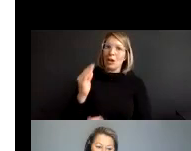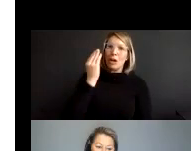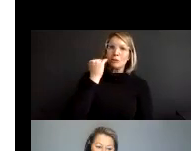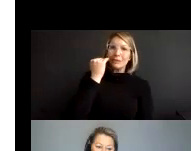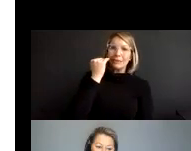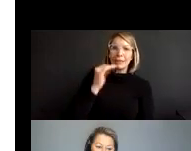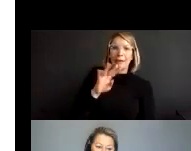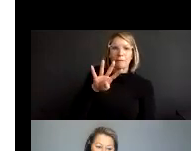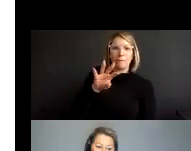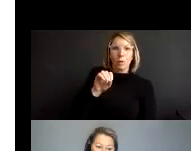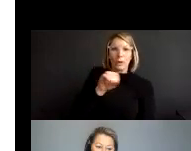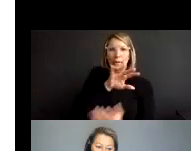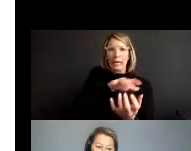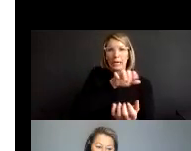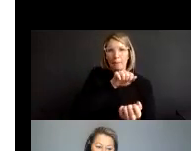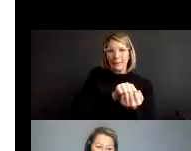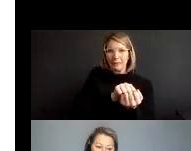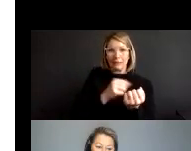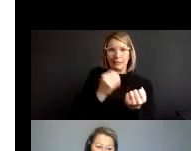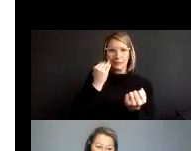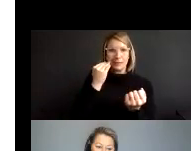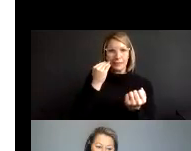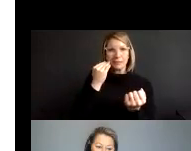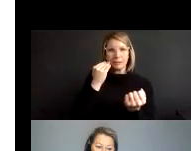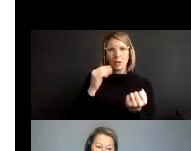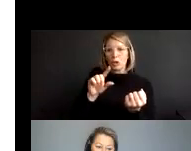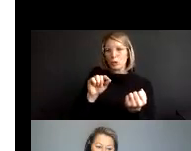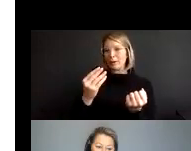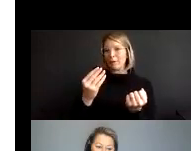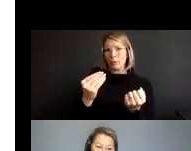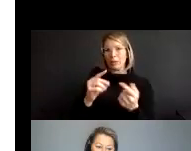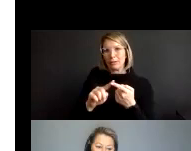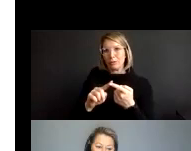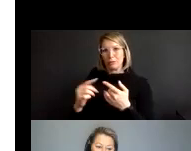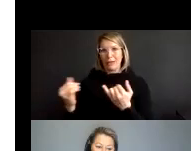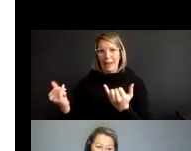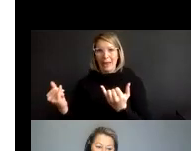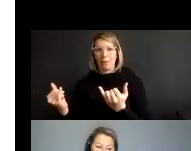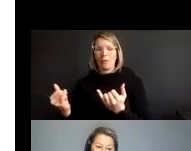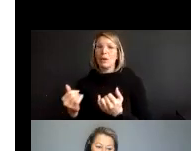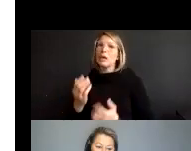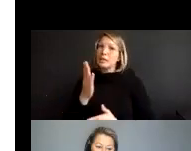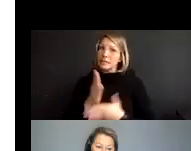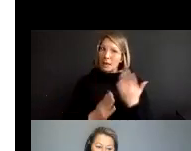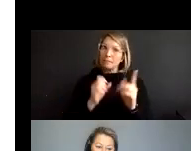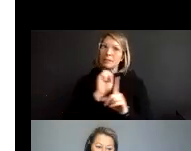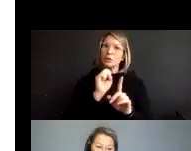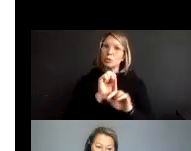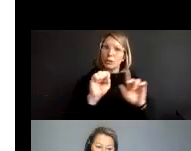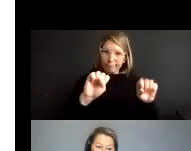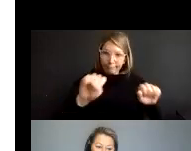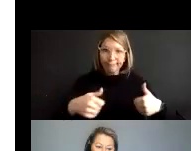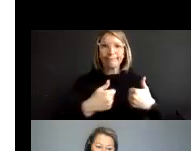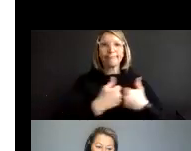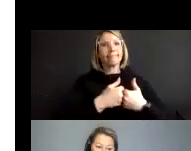protection. And so certainly, and as we know, we've certainly had some challenges in certain circumstances, but I think the value of the process is